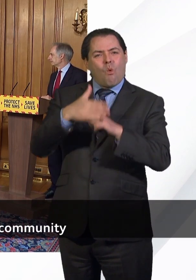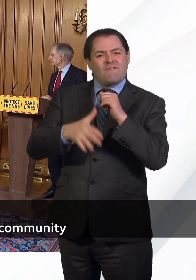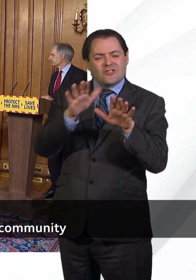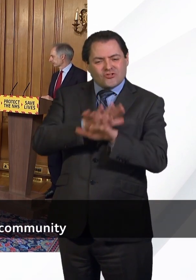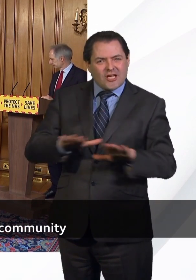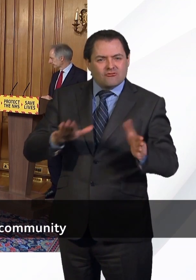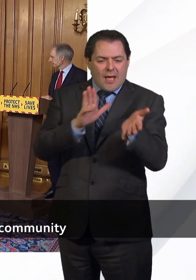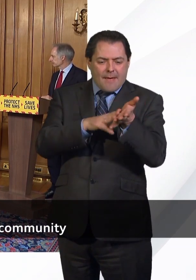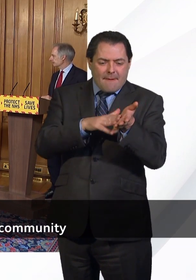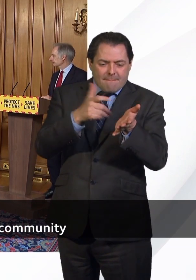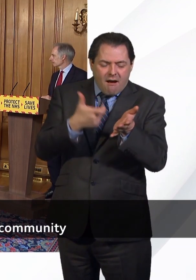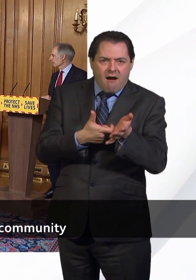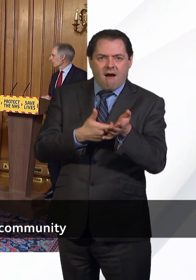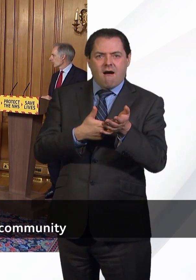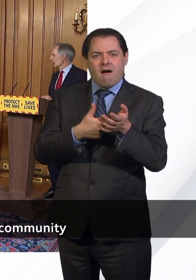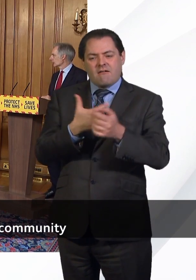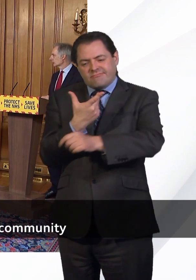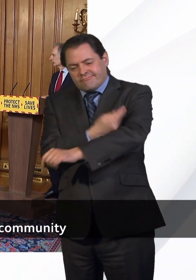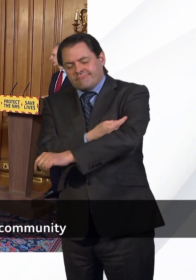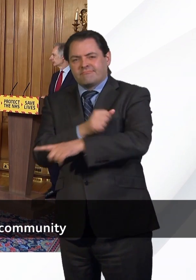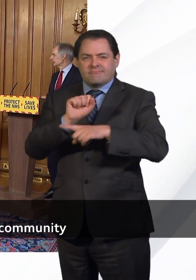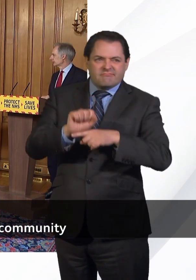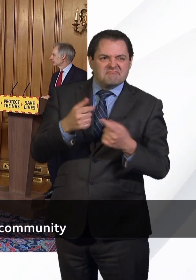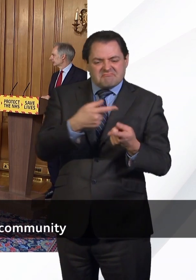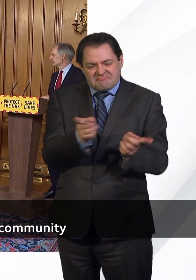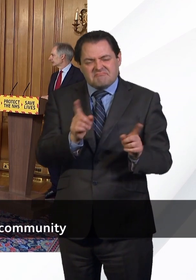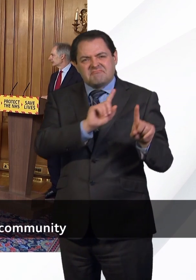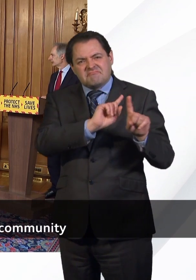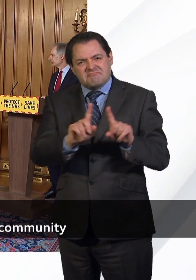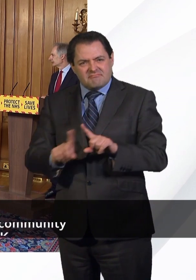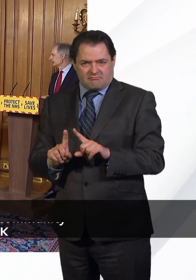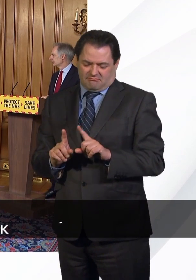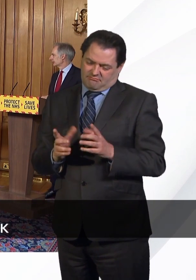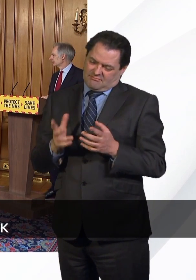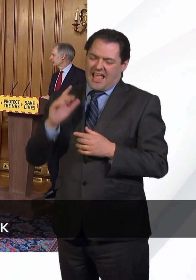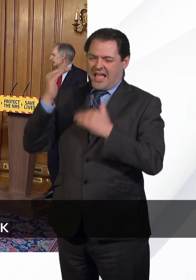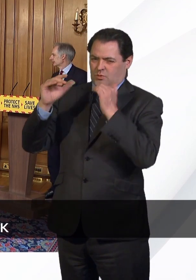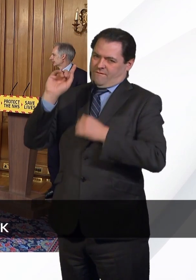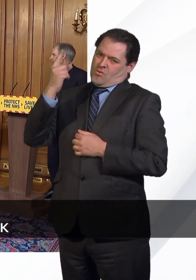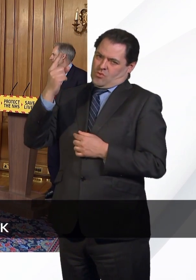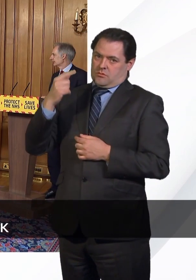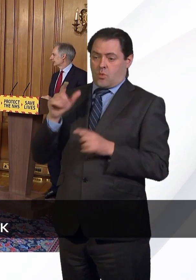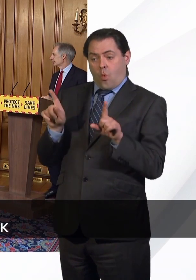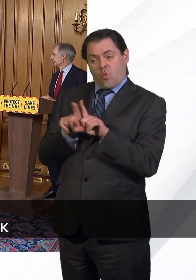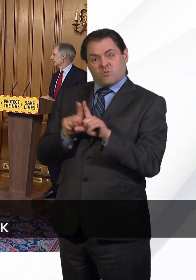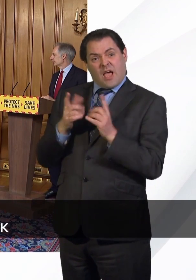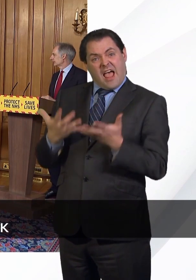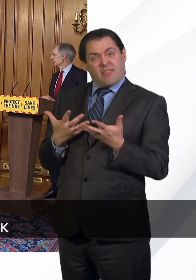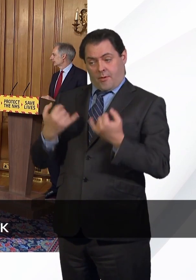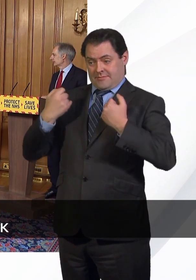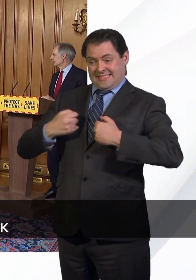around children. And the other thing to say is that so far the epidemiological evidence is not showing us